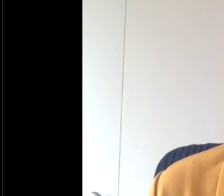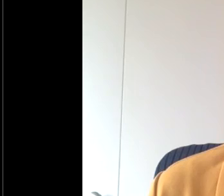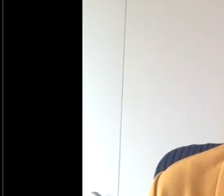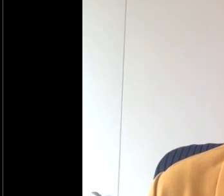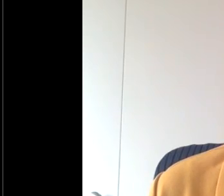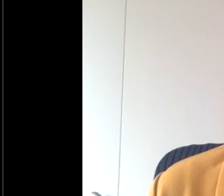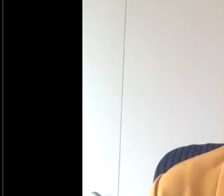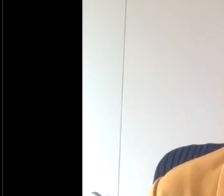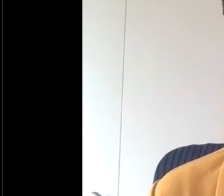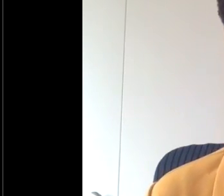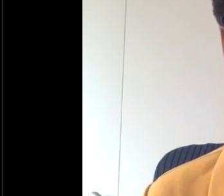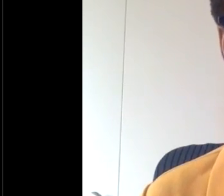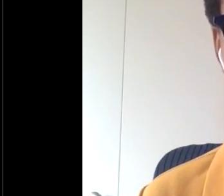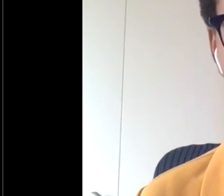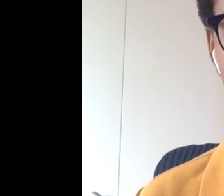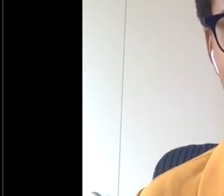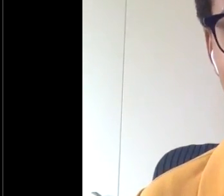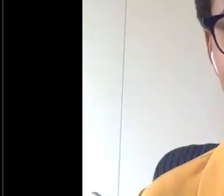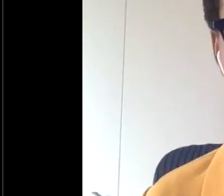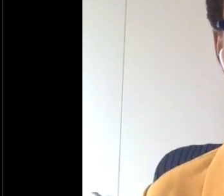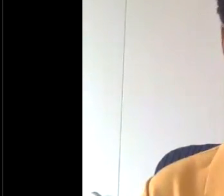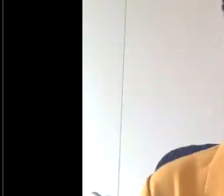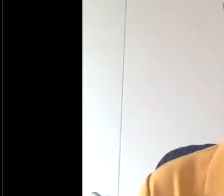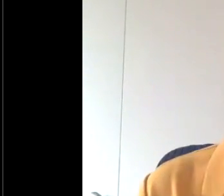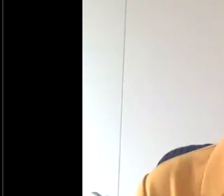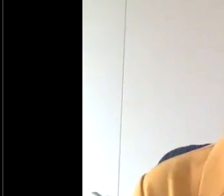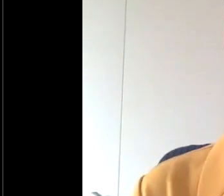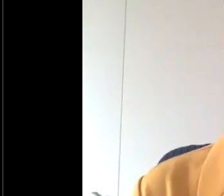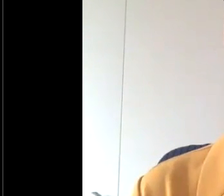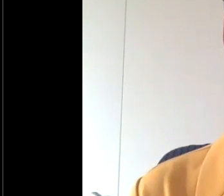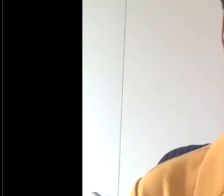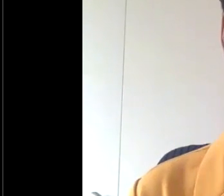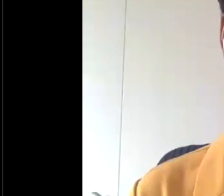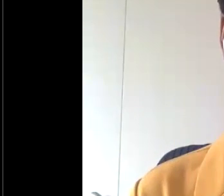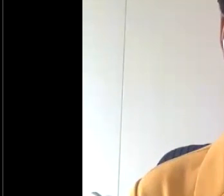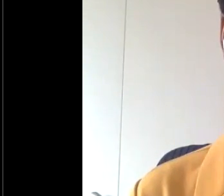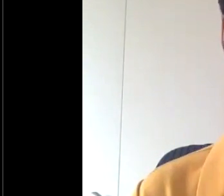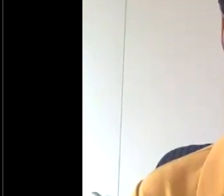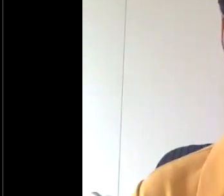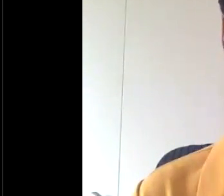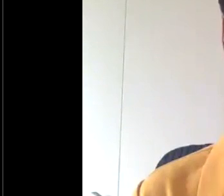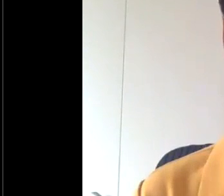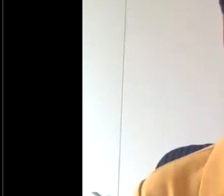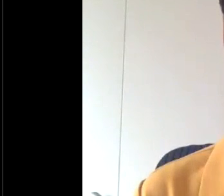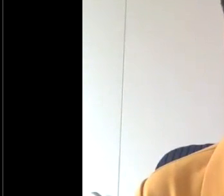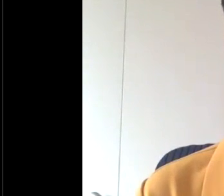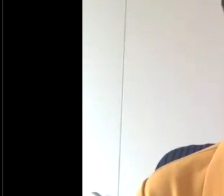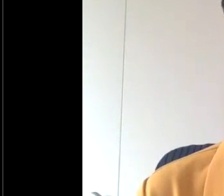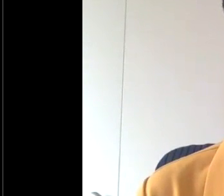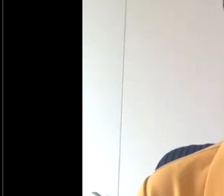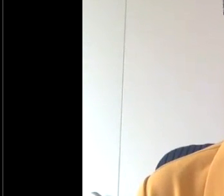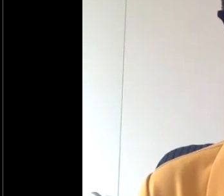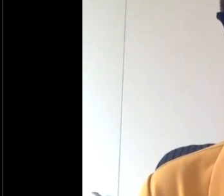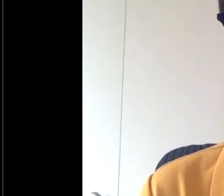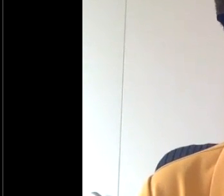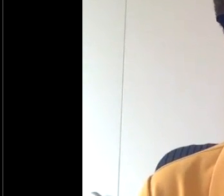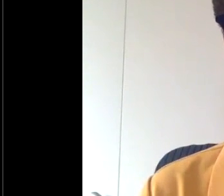I'll say something real quick and then please follow up, rest of the awesome humans. So I think all of us have a